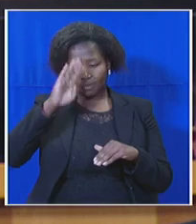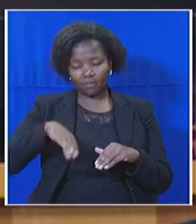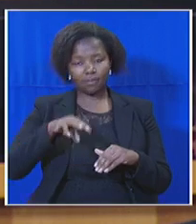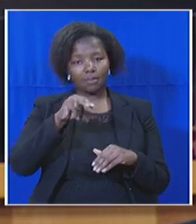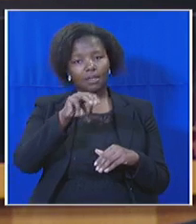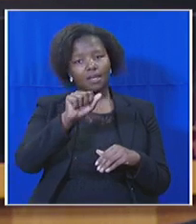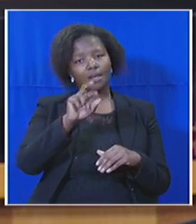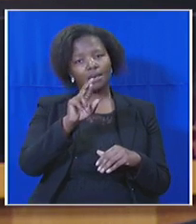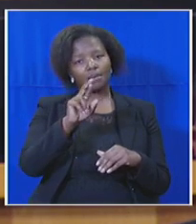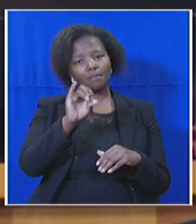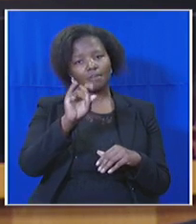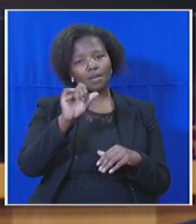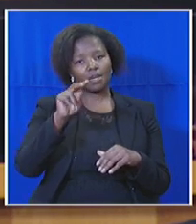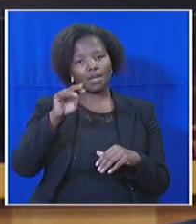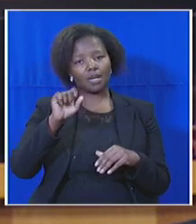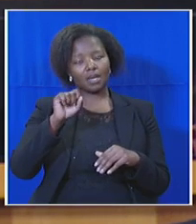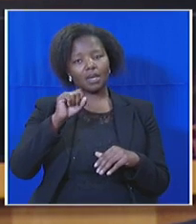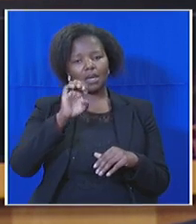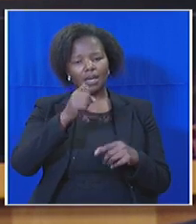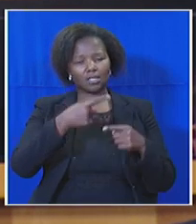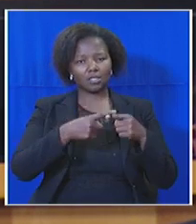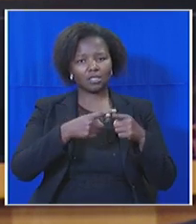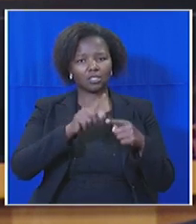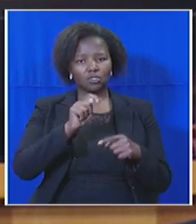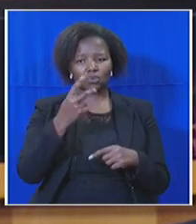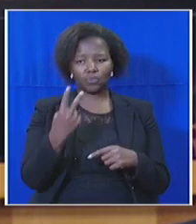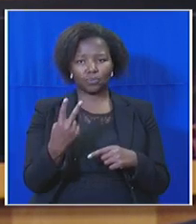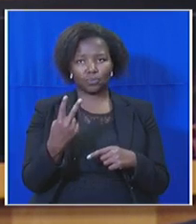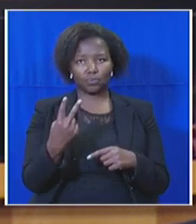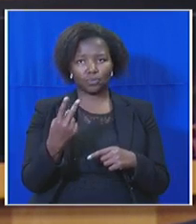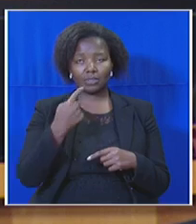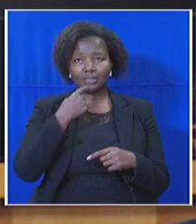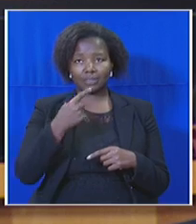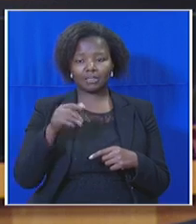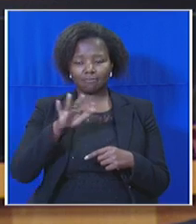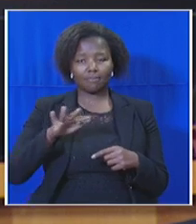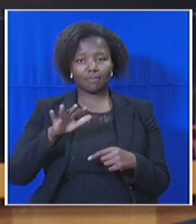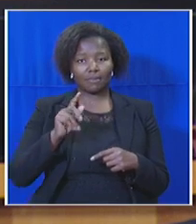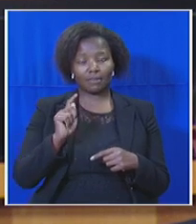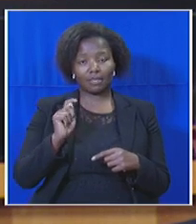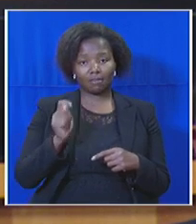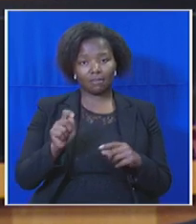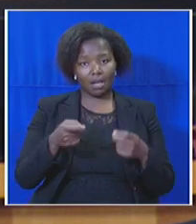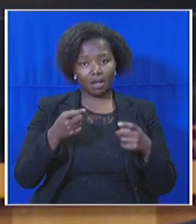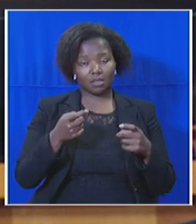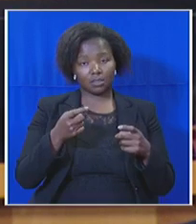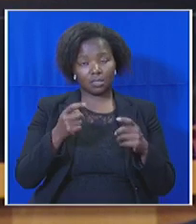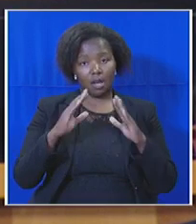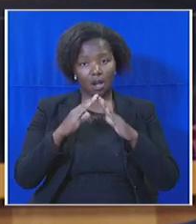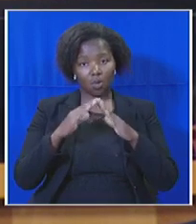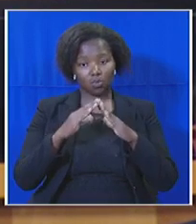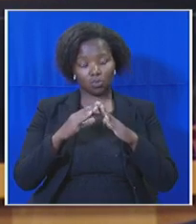Extension 2 and put an income qualifying criteria of between 0 and 3,500,